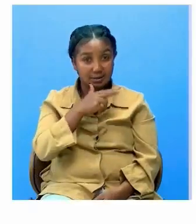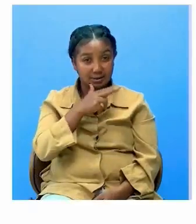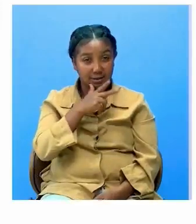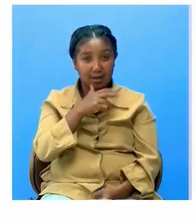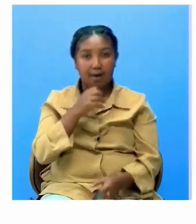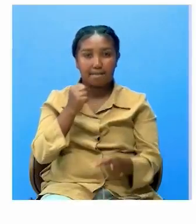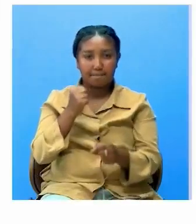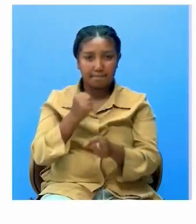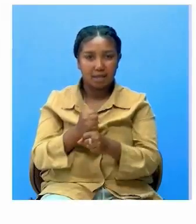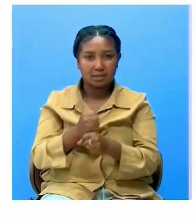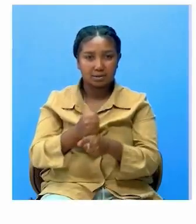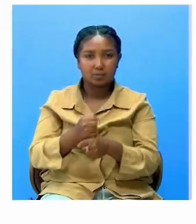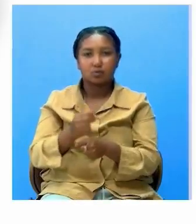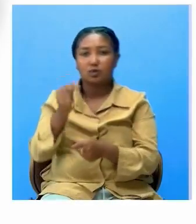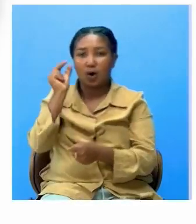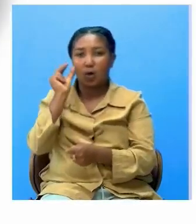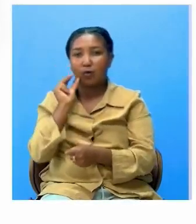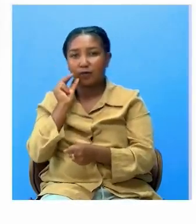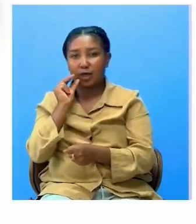makes coffee.